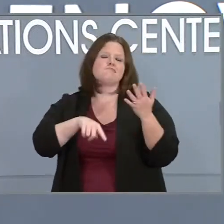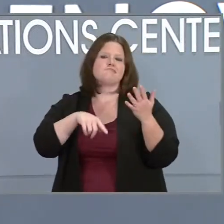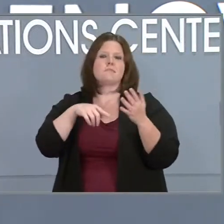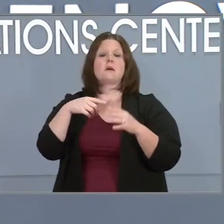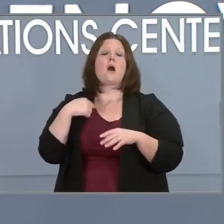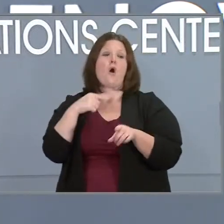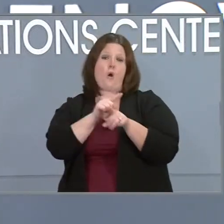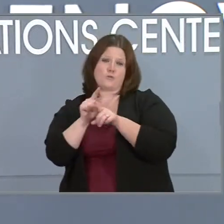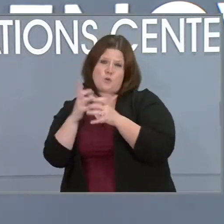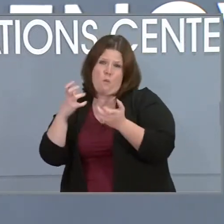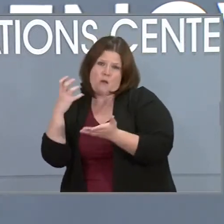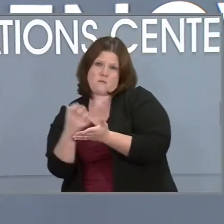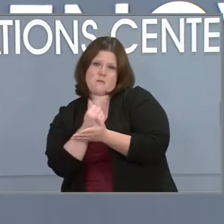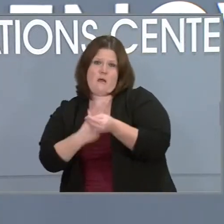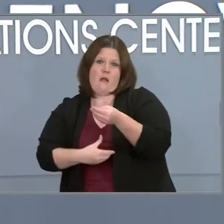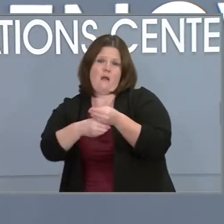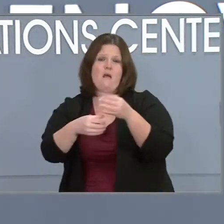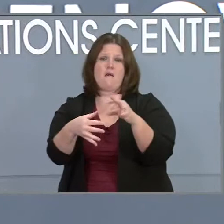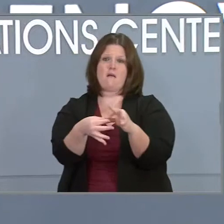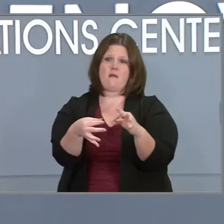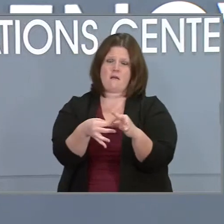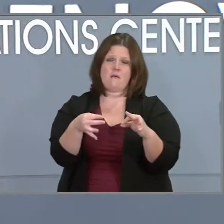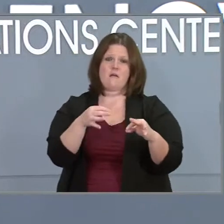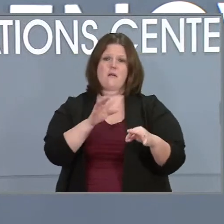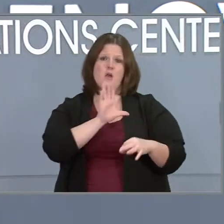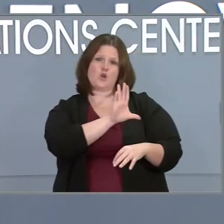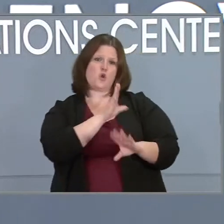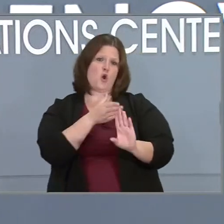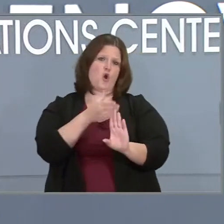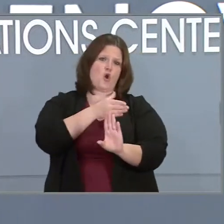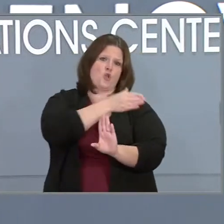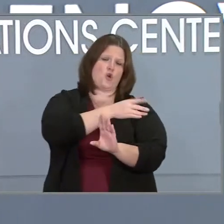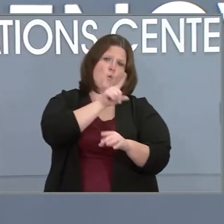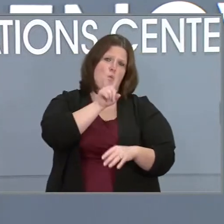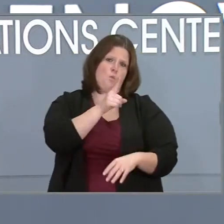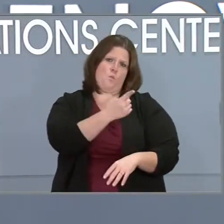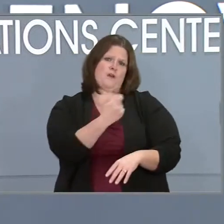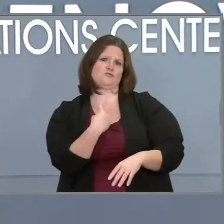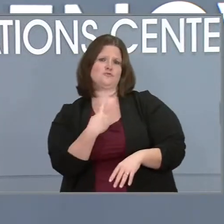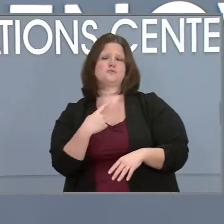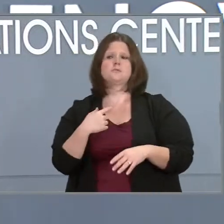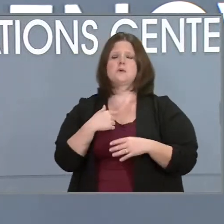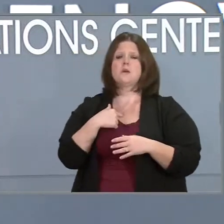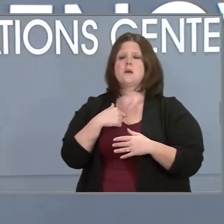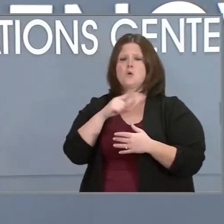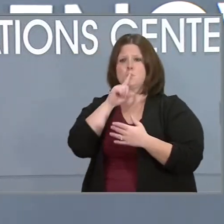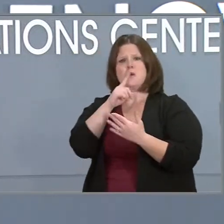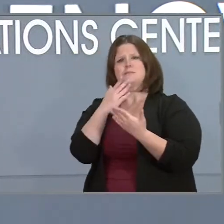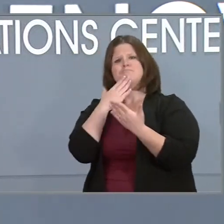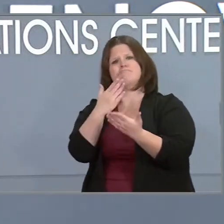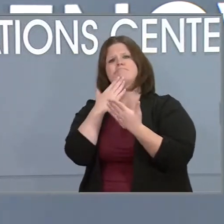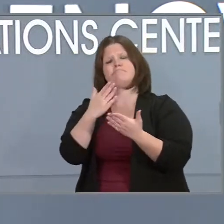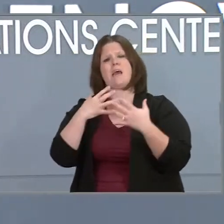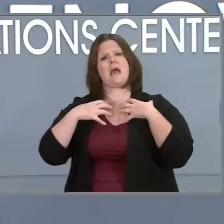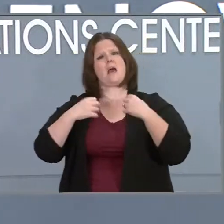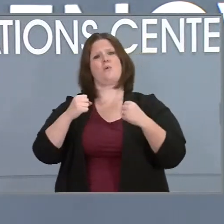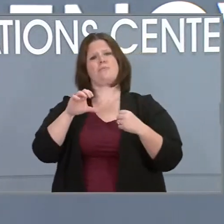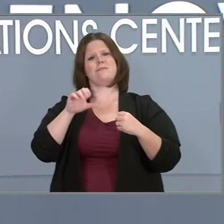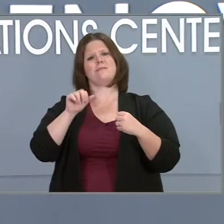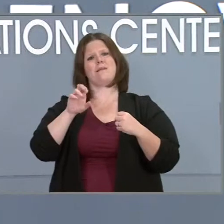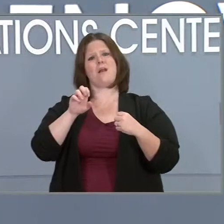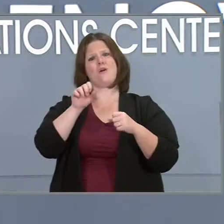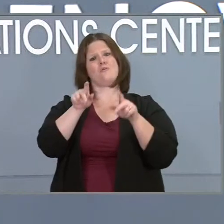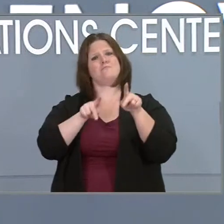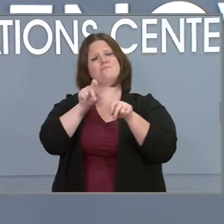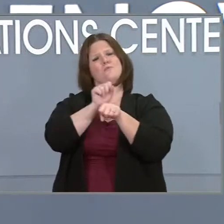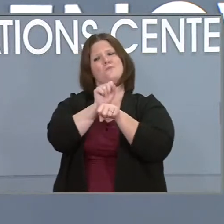address, if I could, just one other thing in one of your earlier questions. You know, I want to praise our healthcare workers again, and particularly